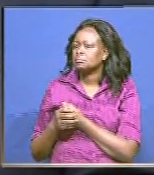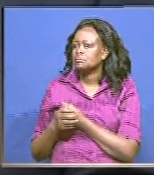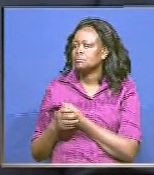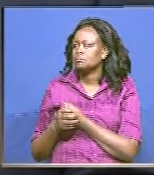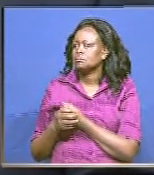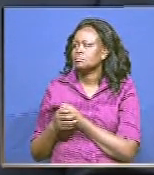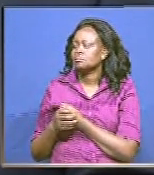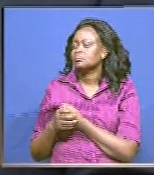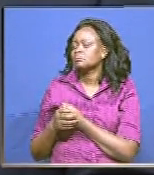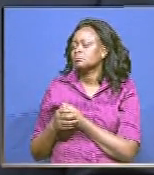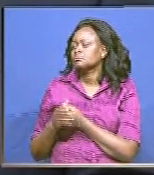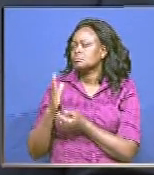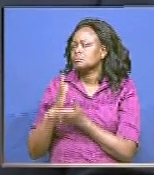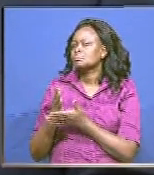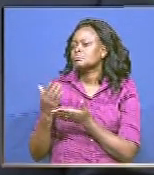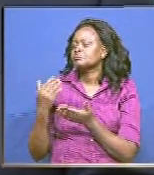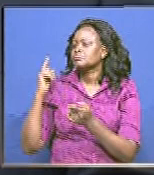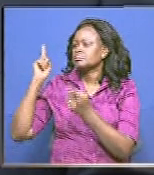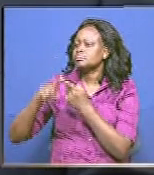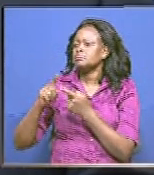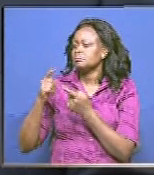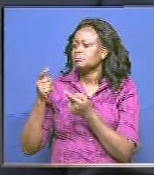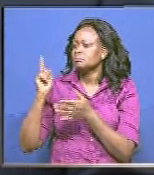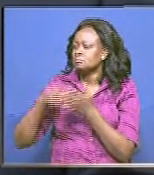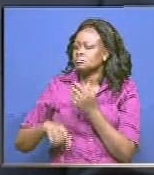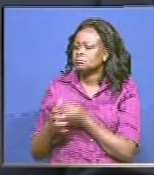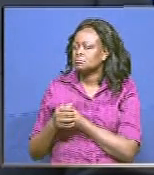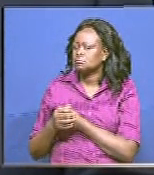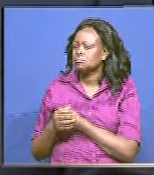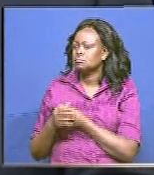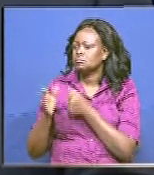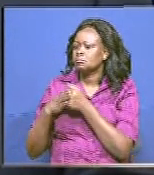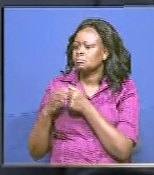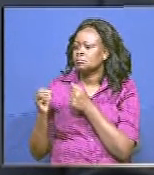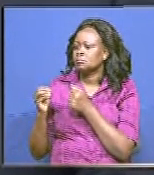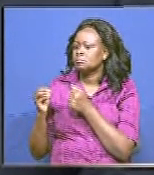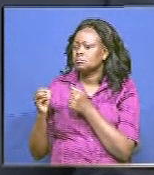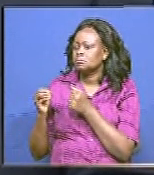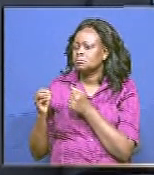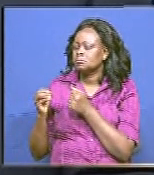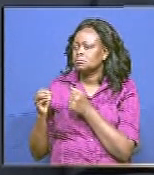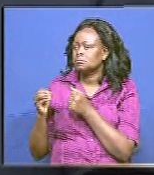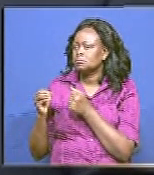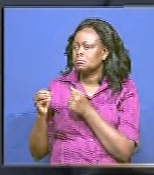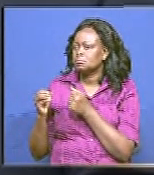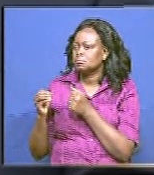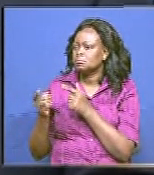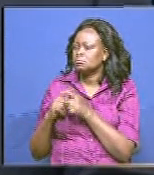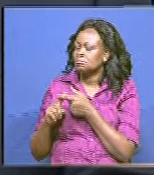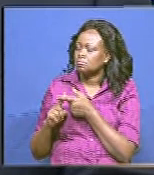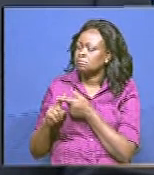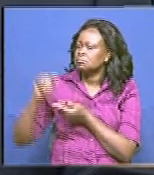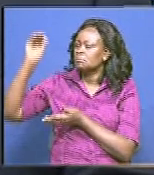we found that only the target was 90 those years. It reduced to